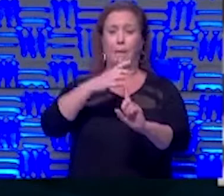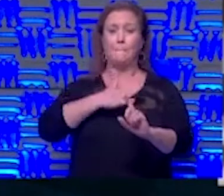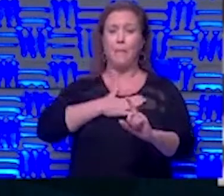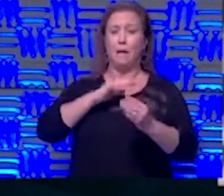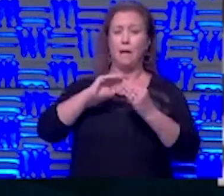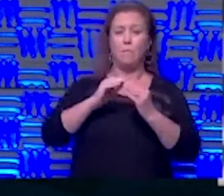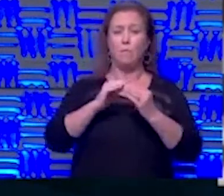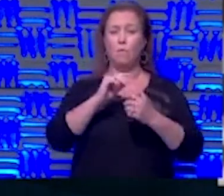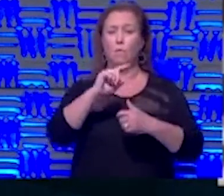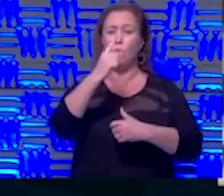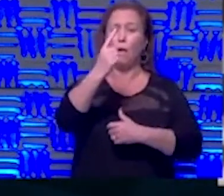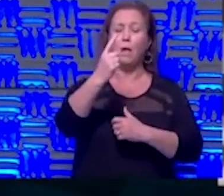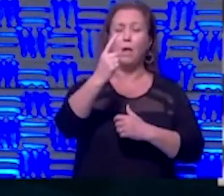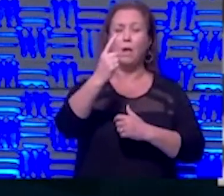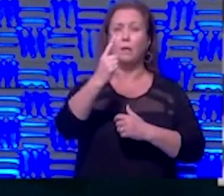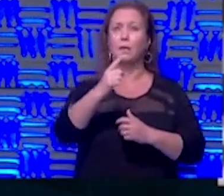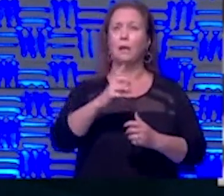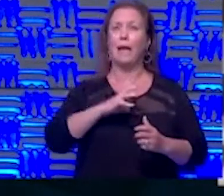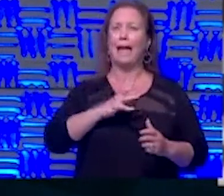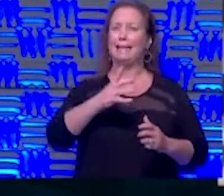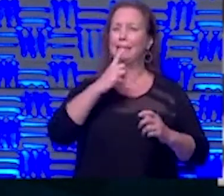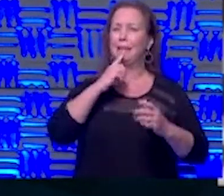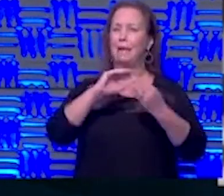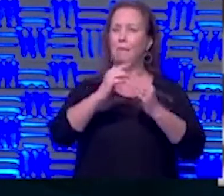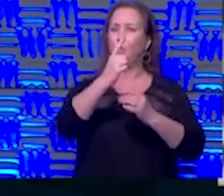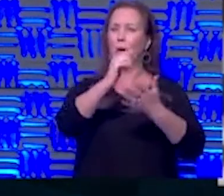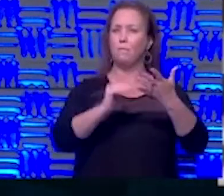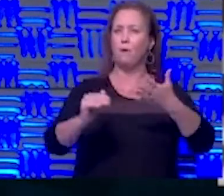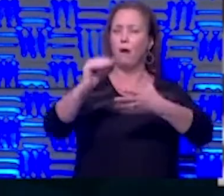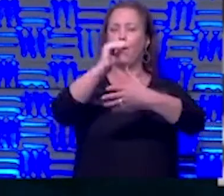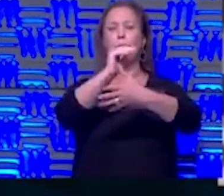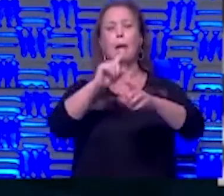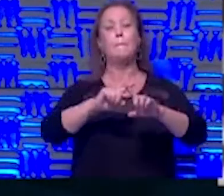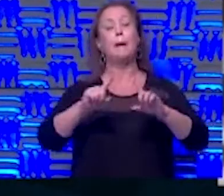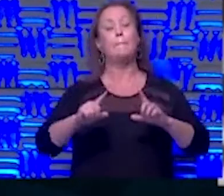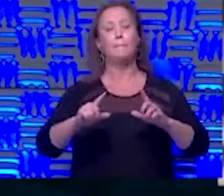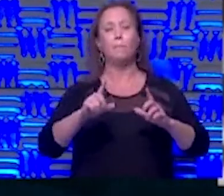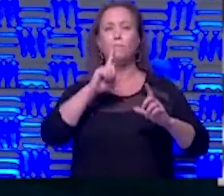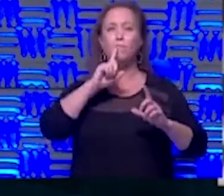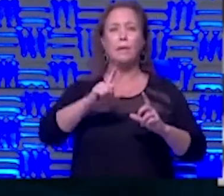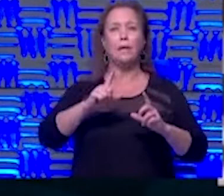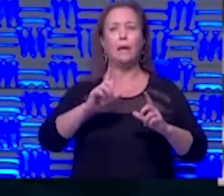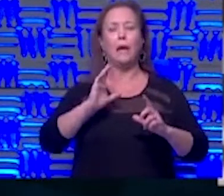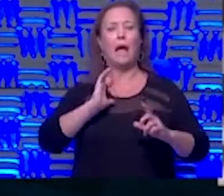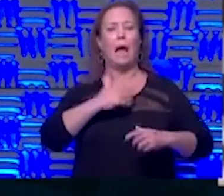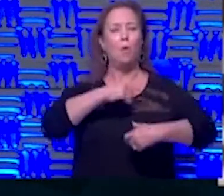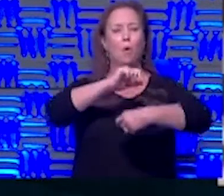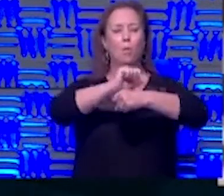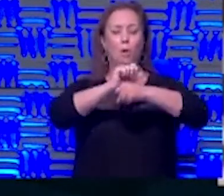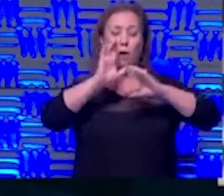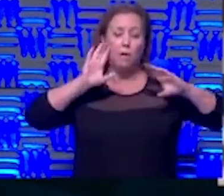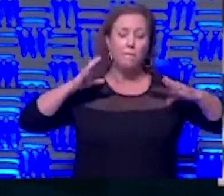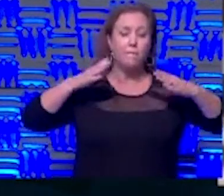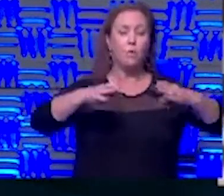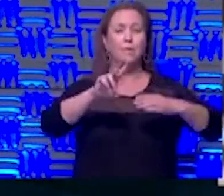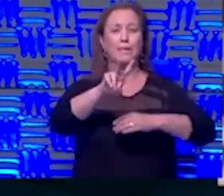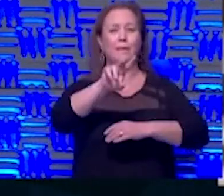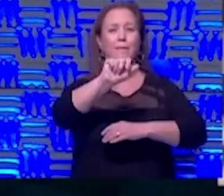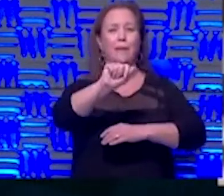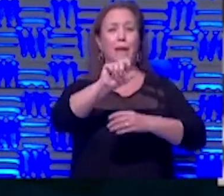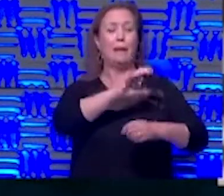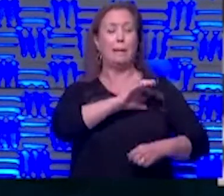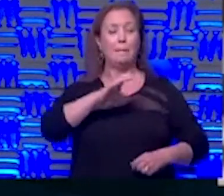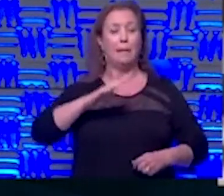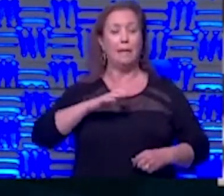one, I hate to say there's a number one priority. At the forefront of our work in the Veterans Affairs Committee